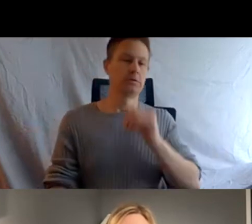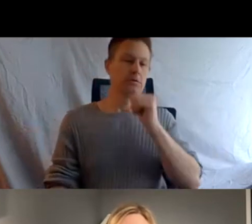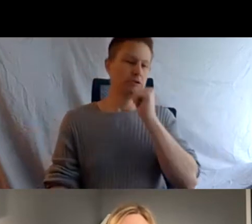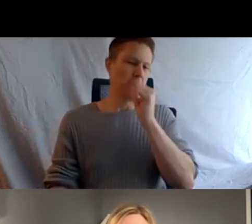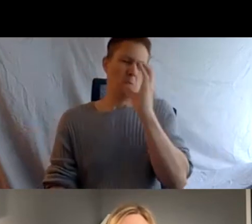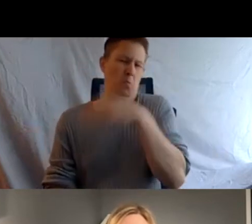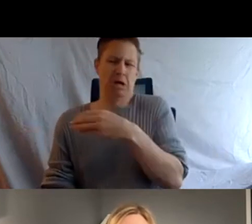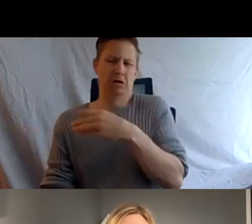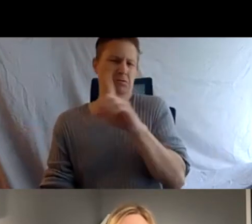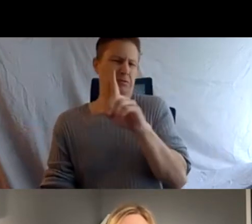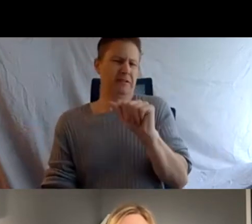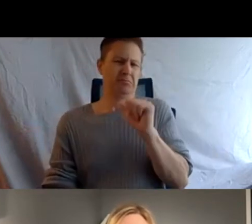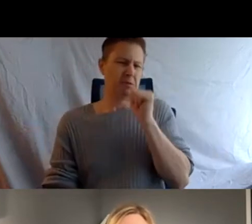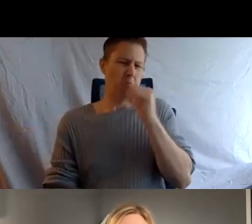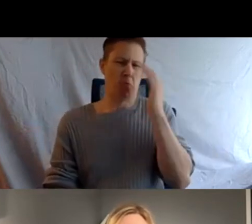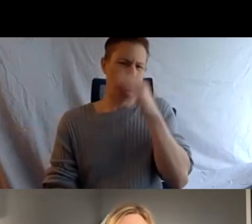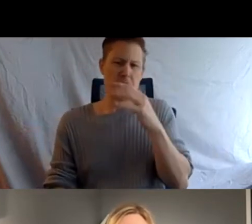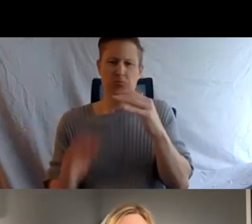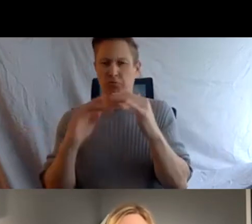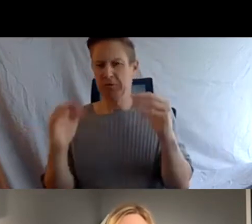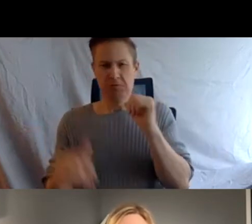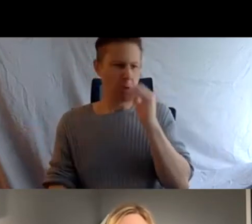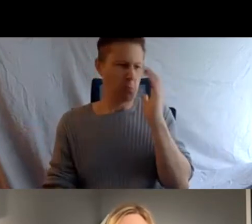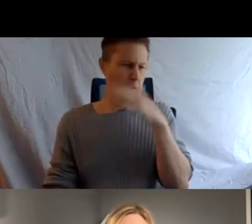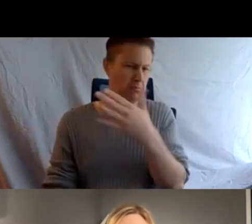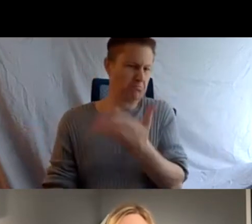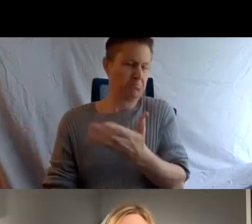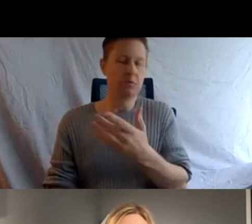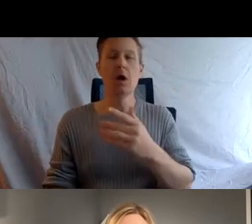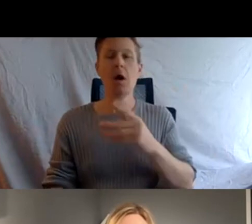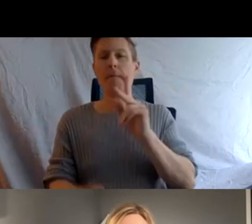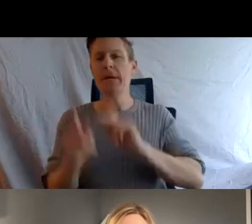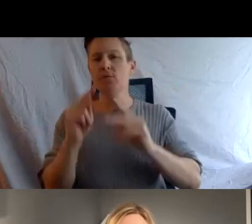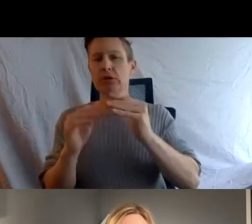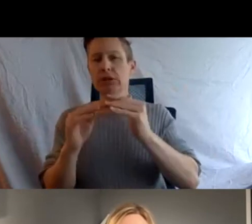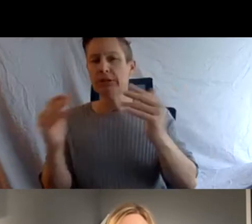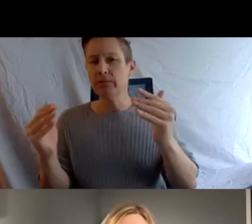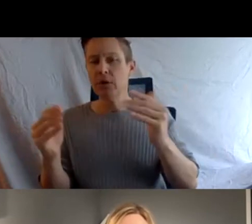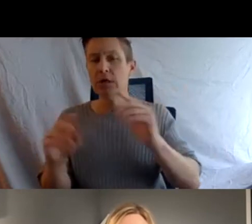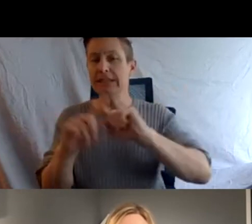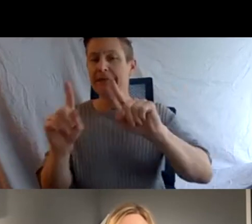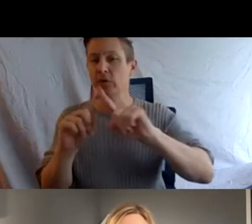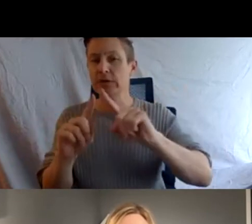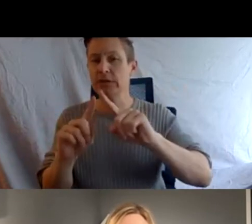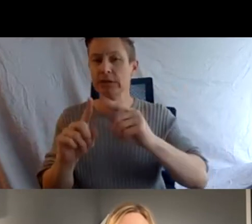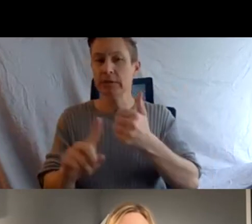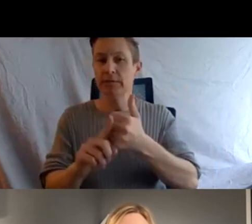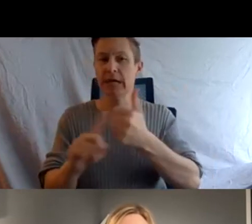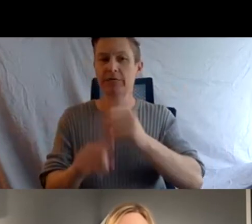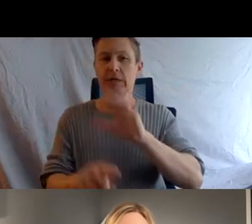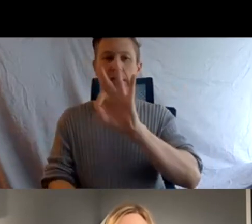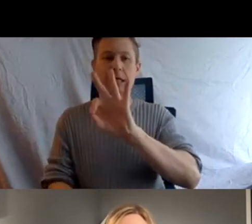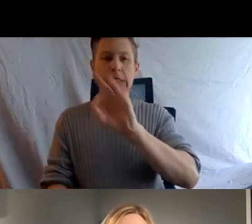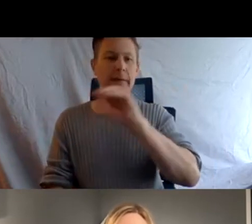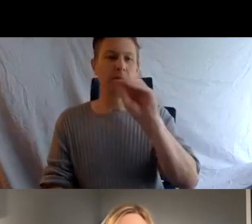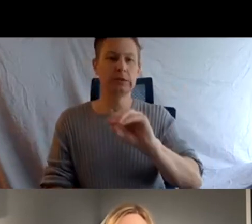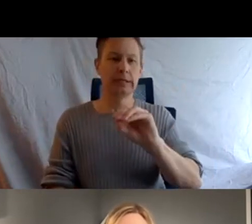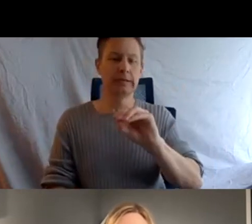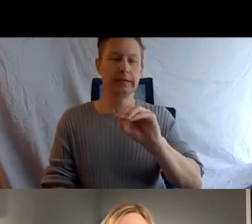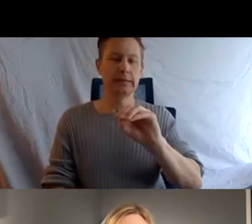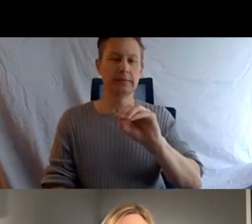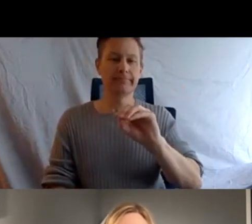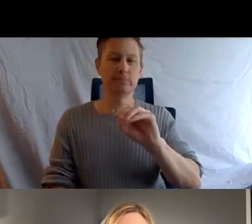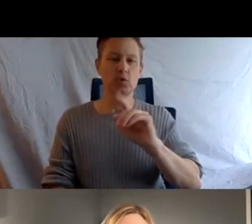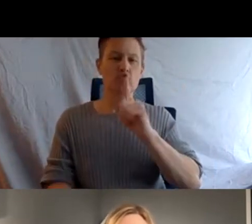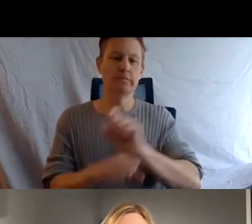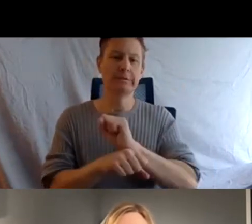about diversities, and people's differences are actually 99% of the time their strengths,